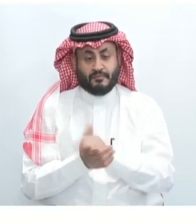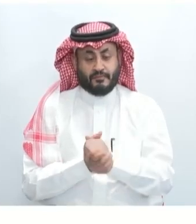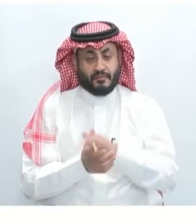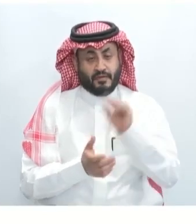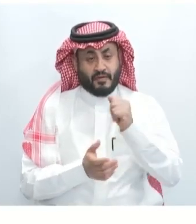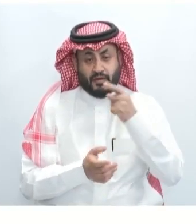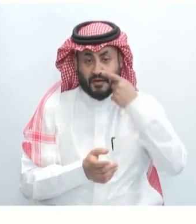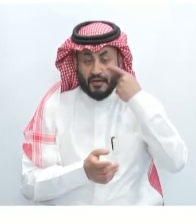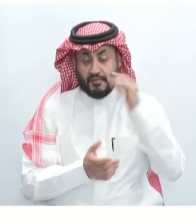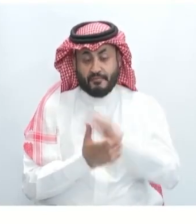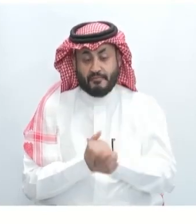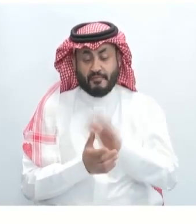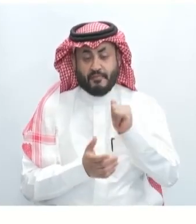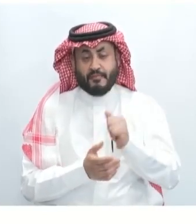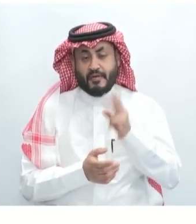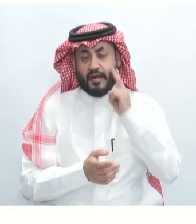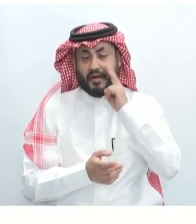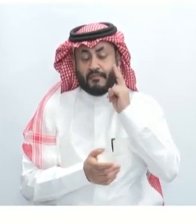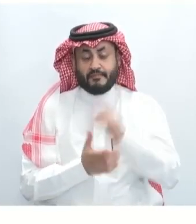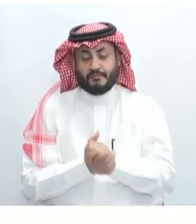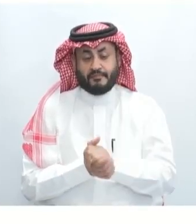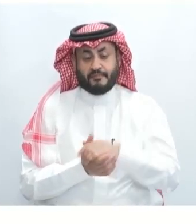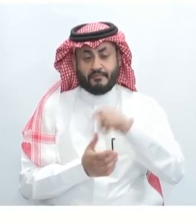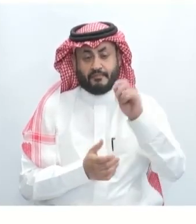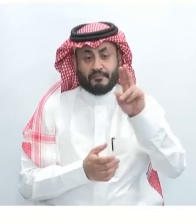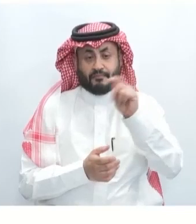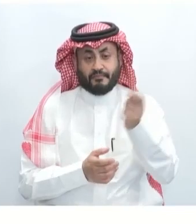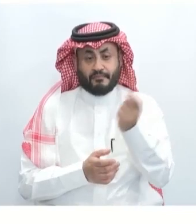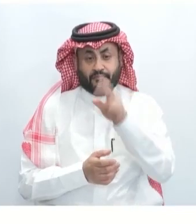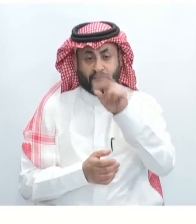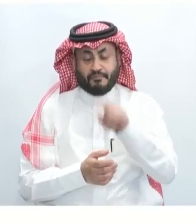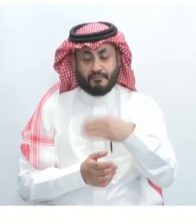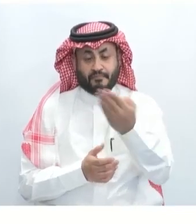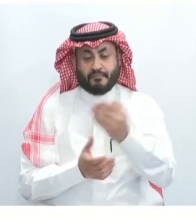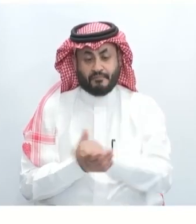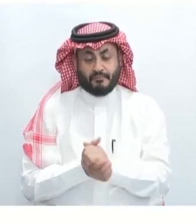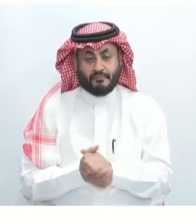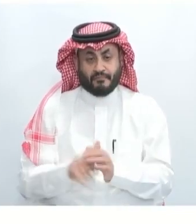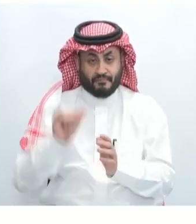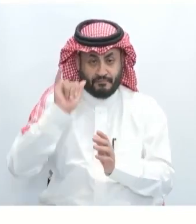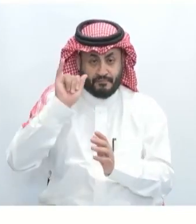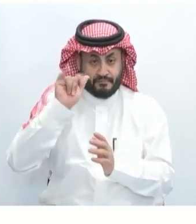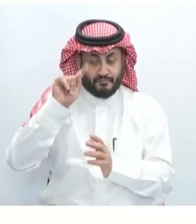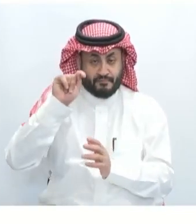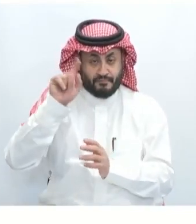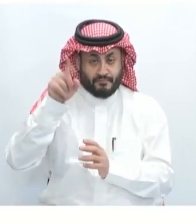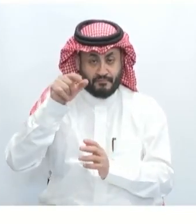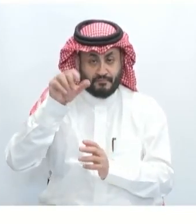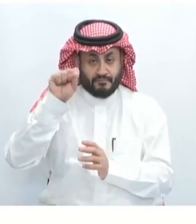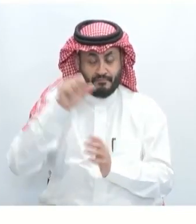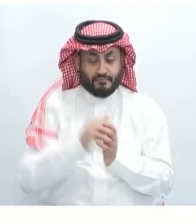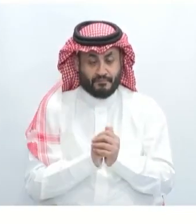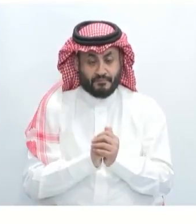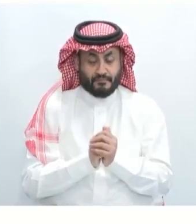not purple, it's not pink. So let's trace. So we have capital I, T apostrophe